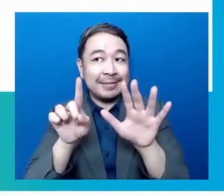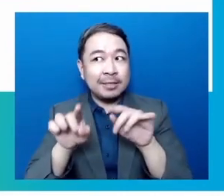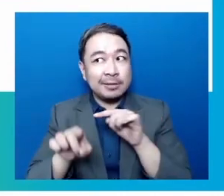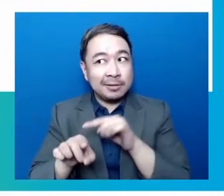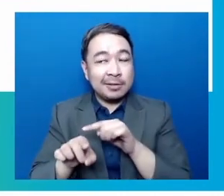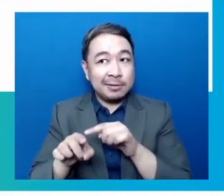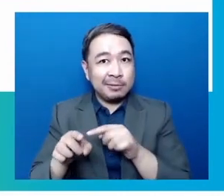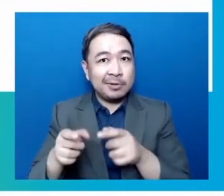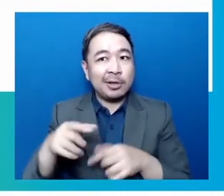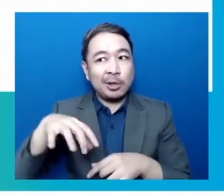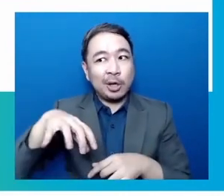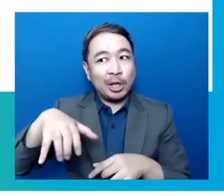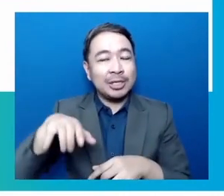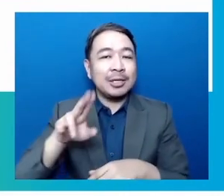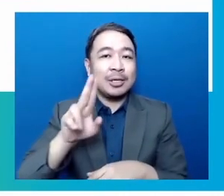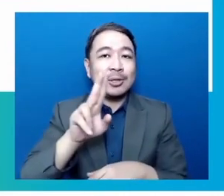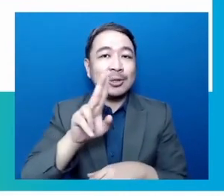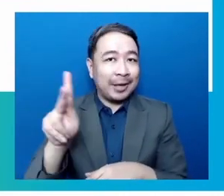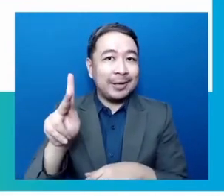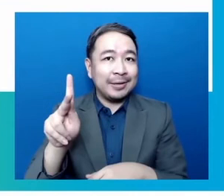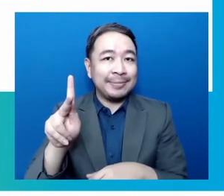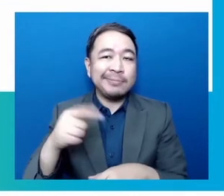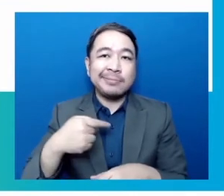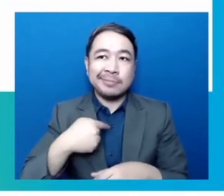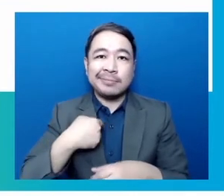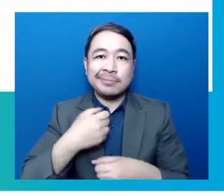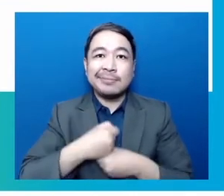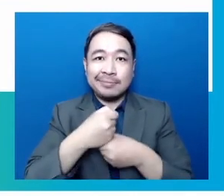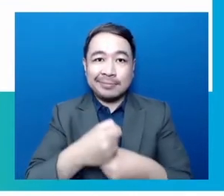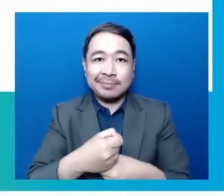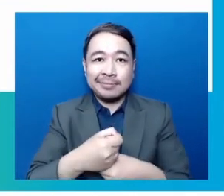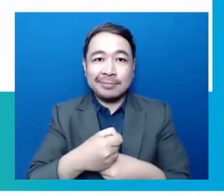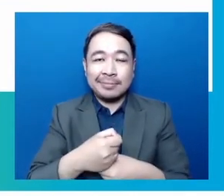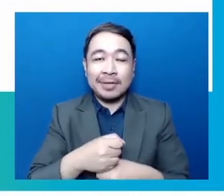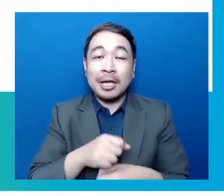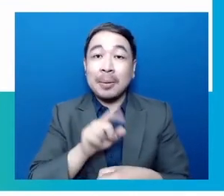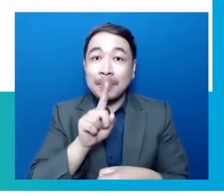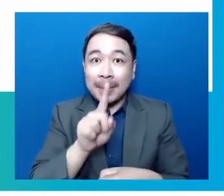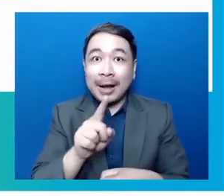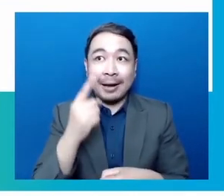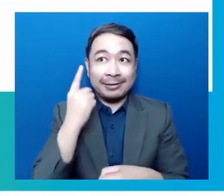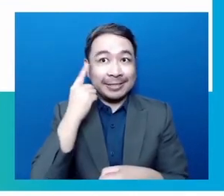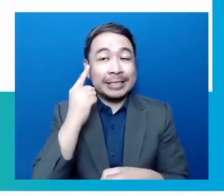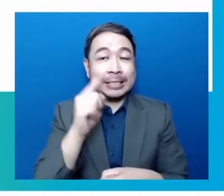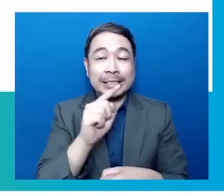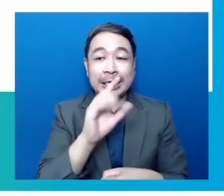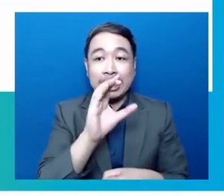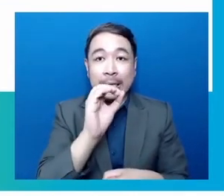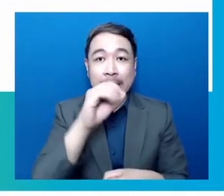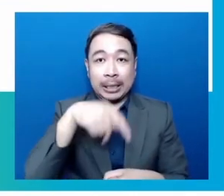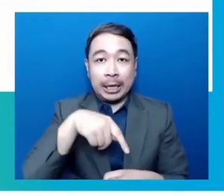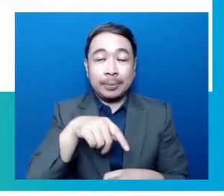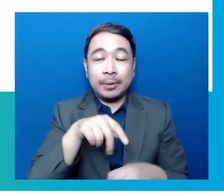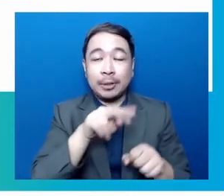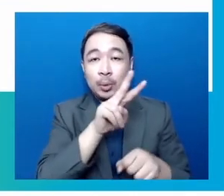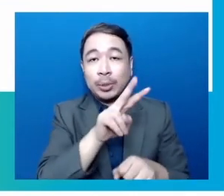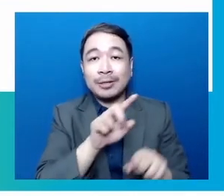think COP26 matters, it's better to engage directly with UK authorities.